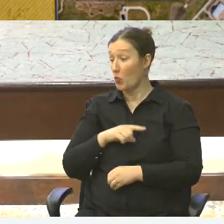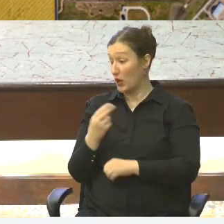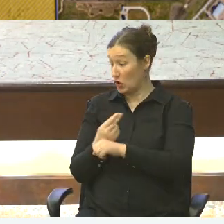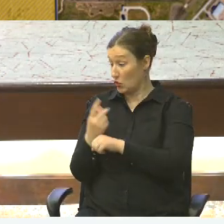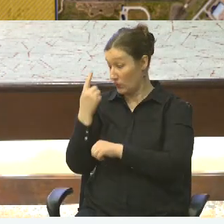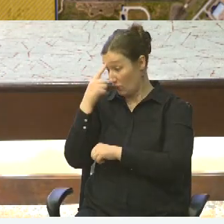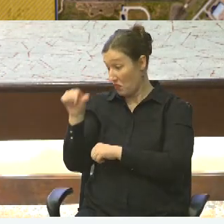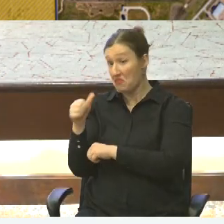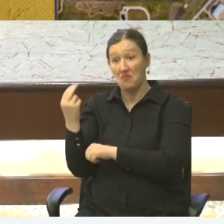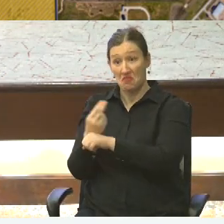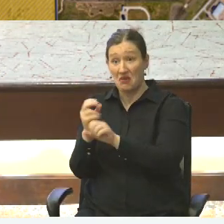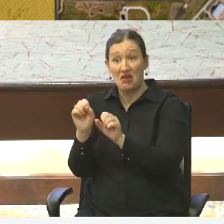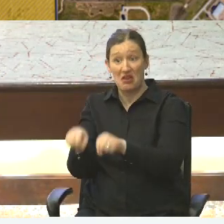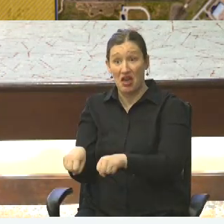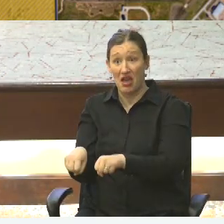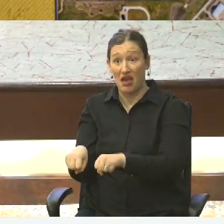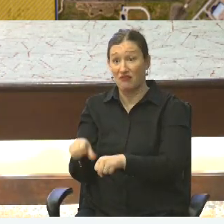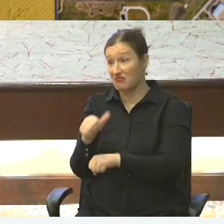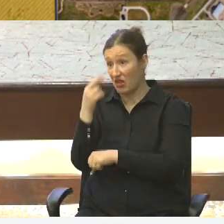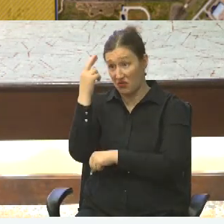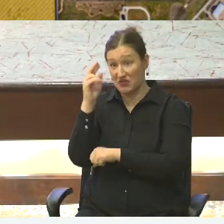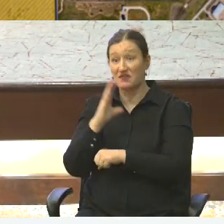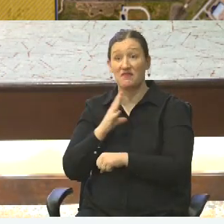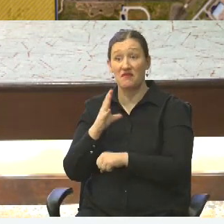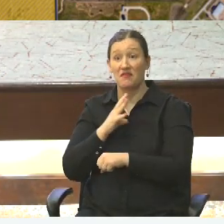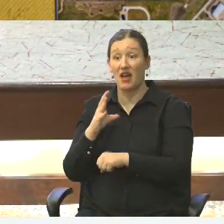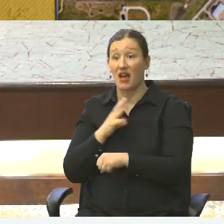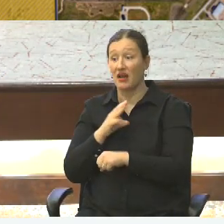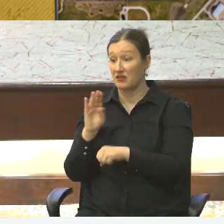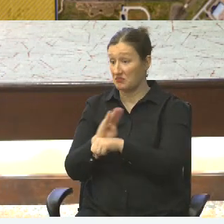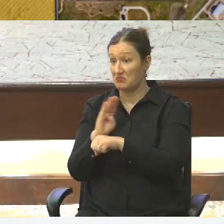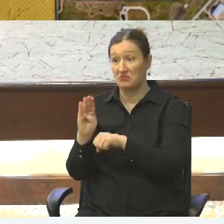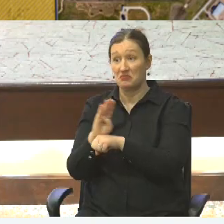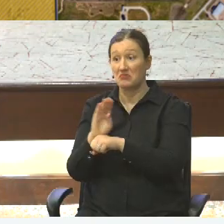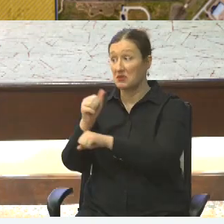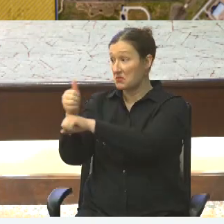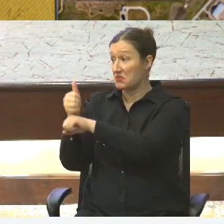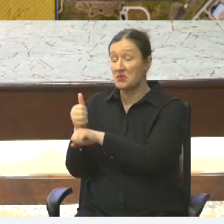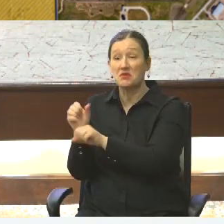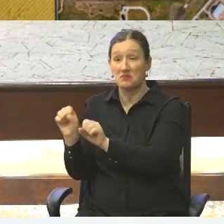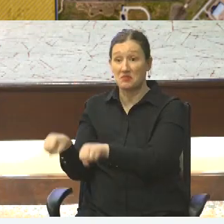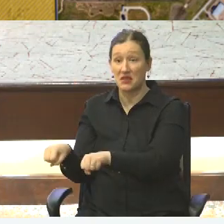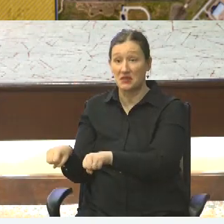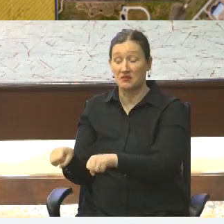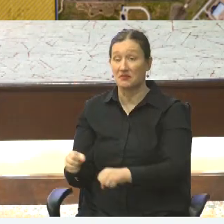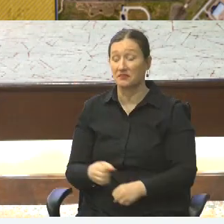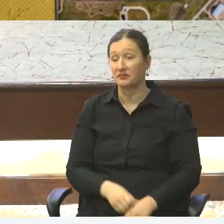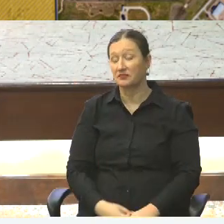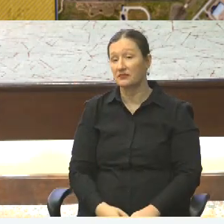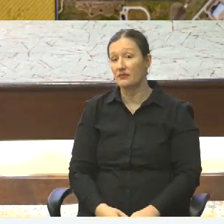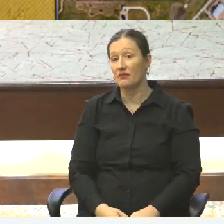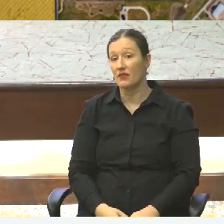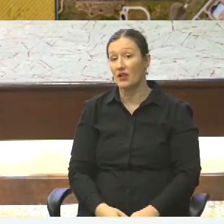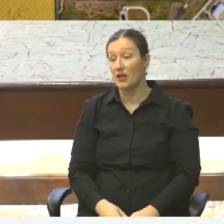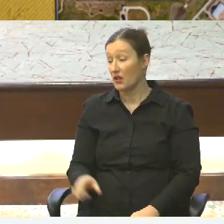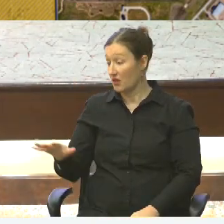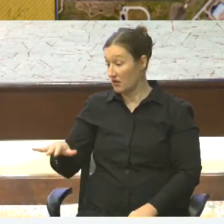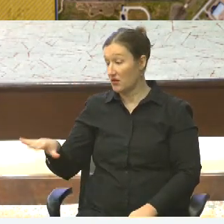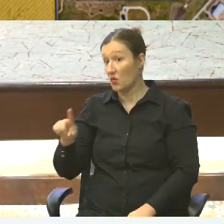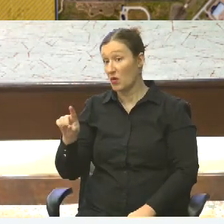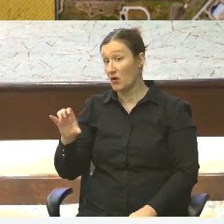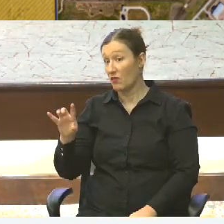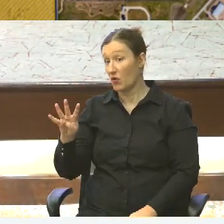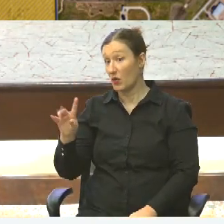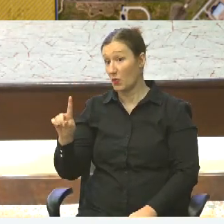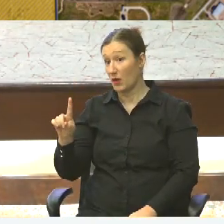of non-aviation, commercial or industrial uses are acceptable on that acreage. Within that 141 acres